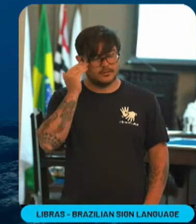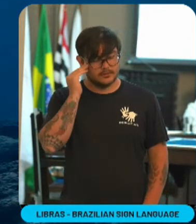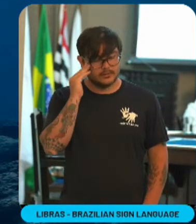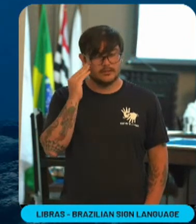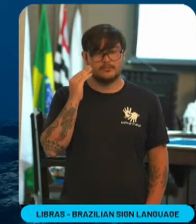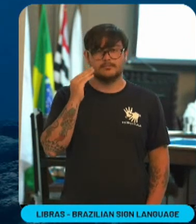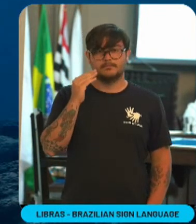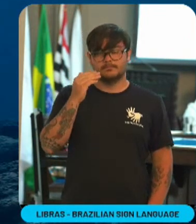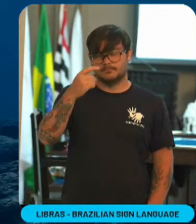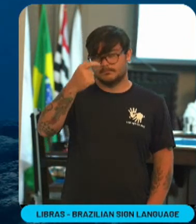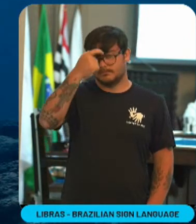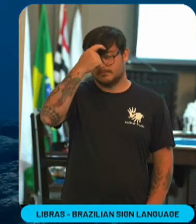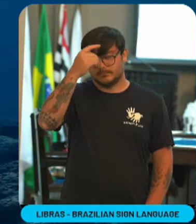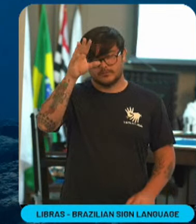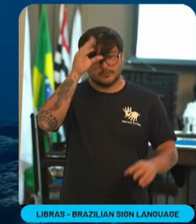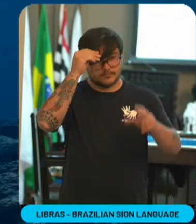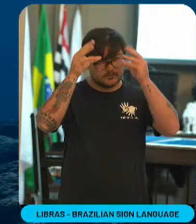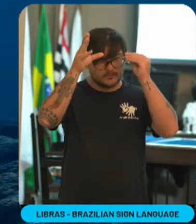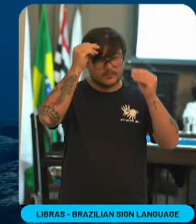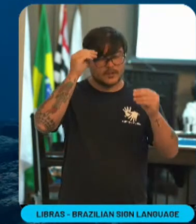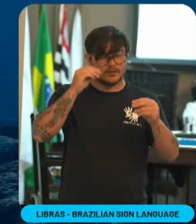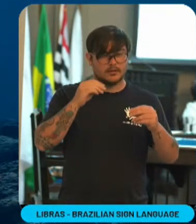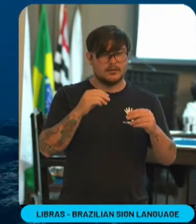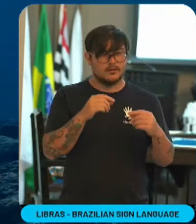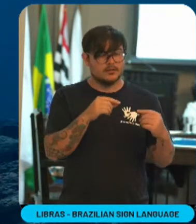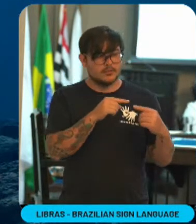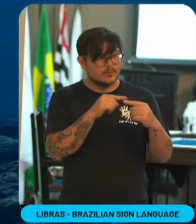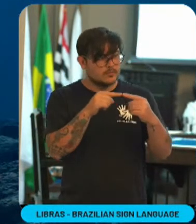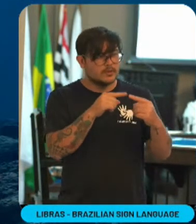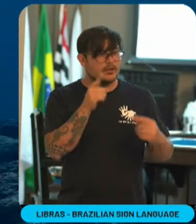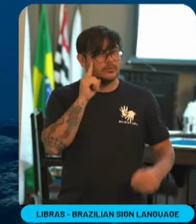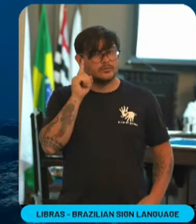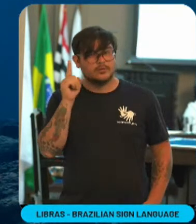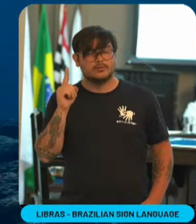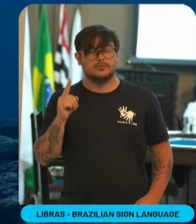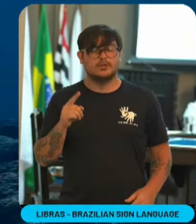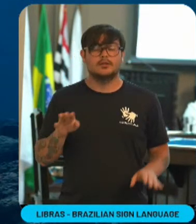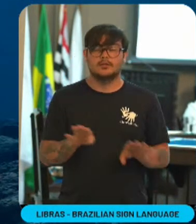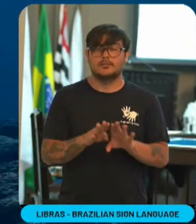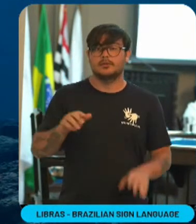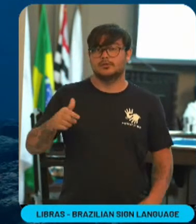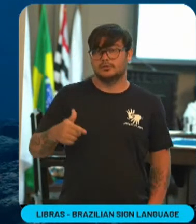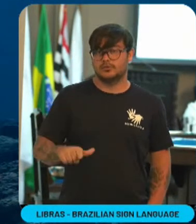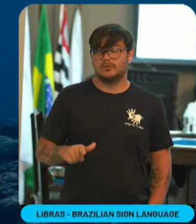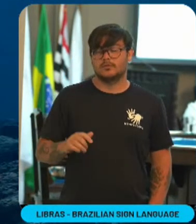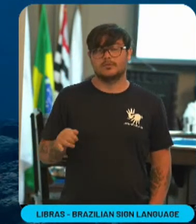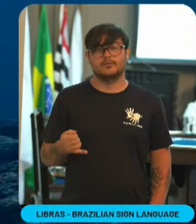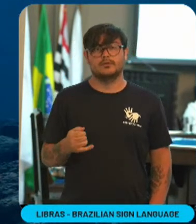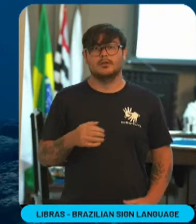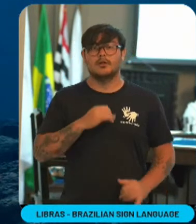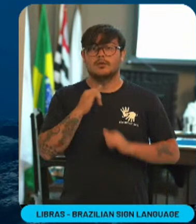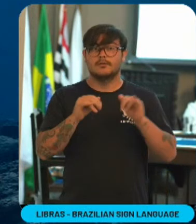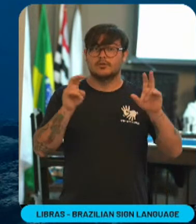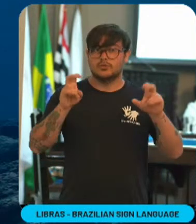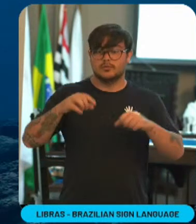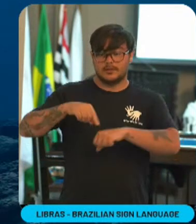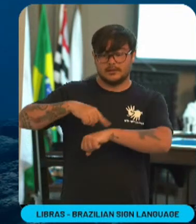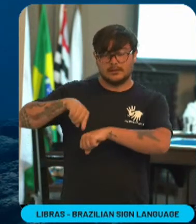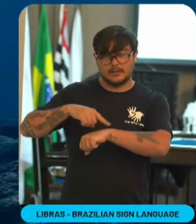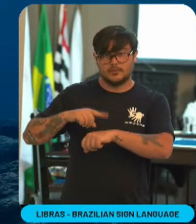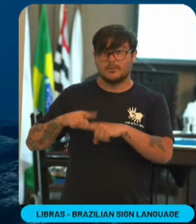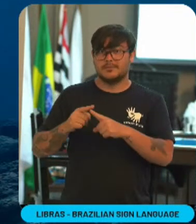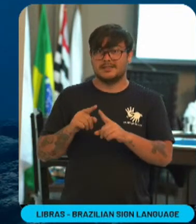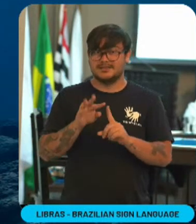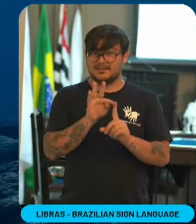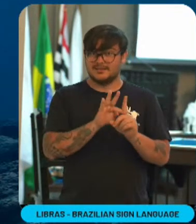have to understand much more the ocean and associate with our daily life and with climatology.